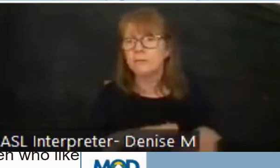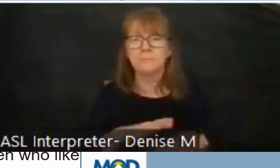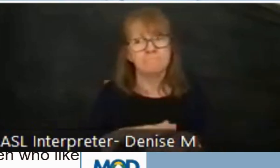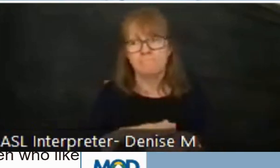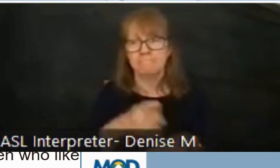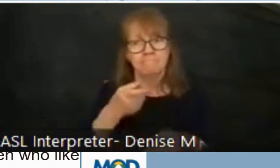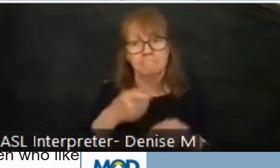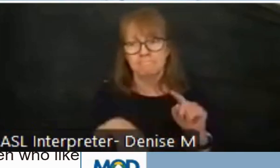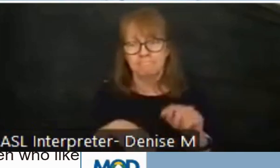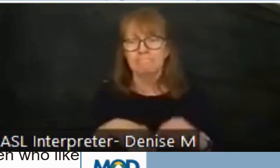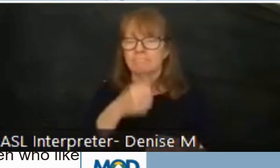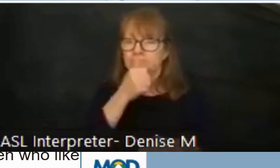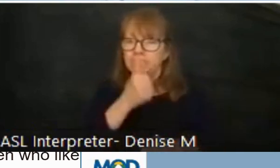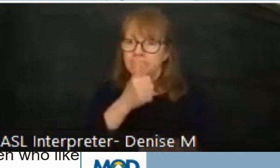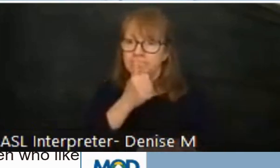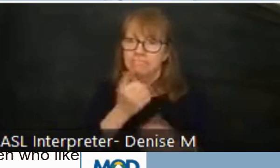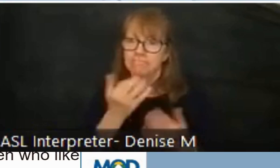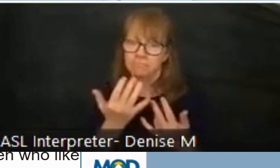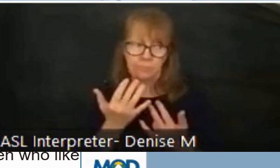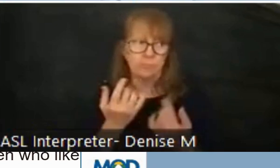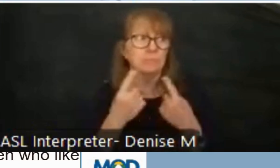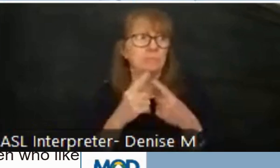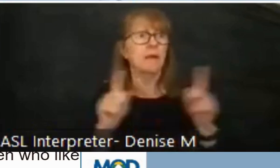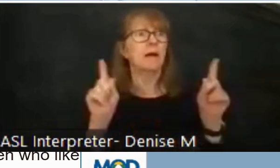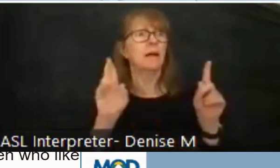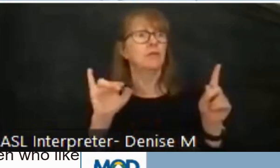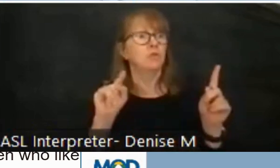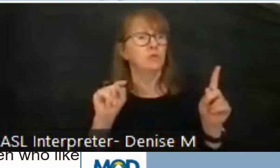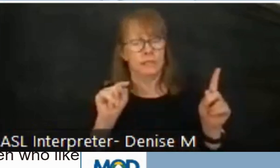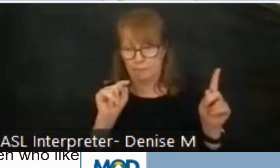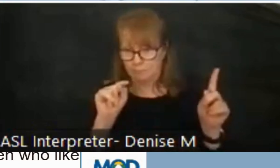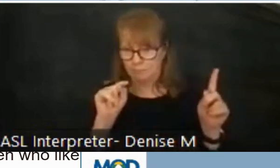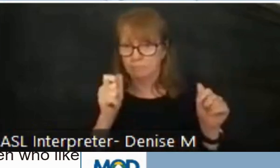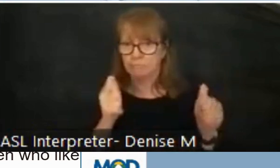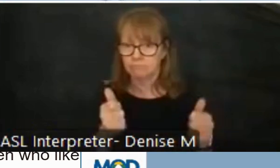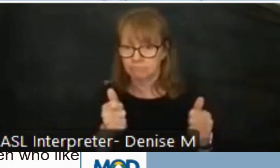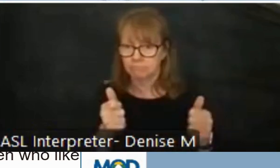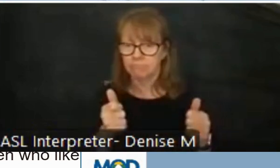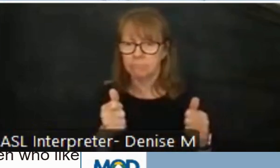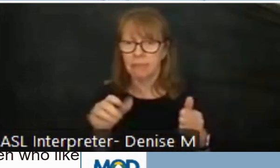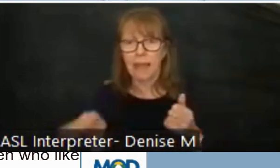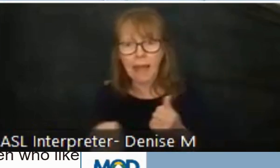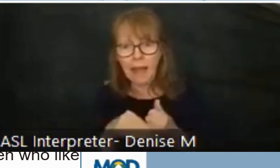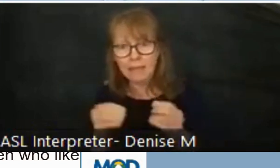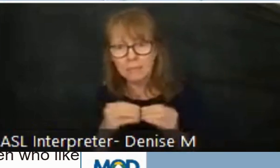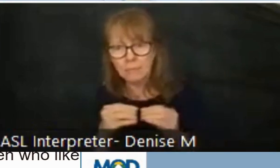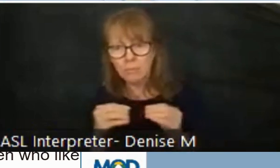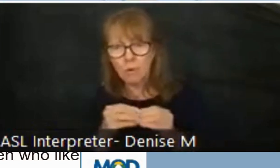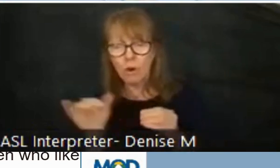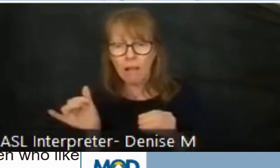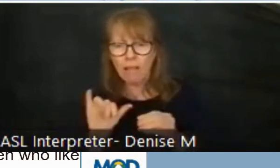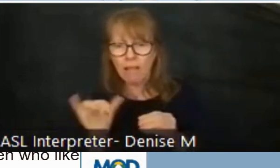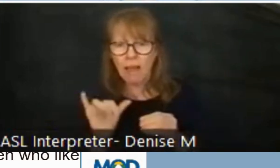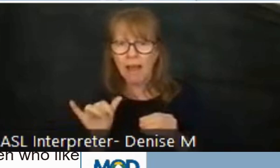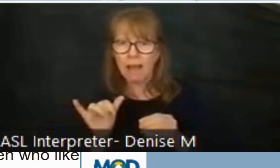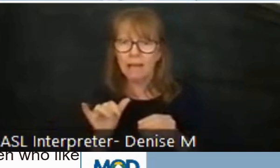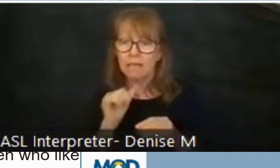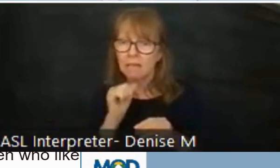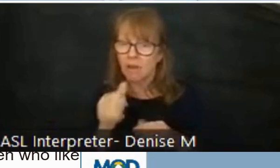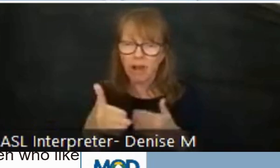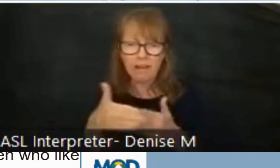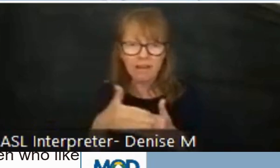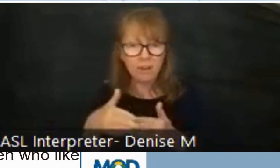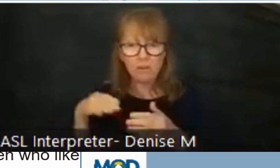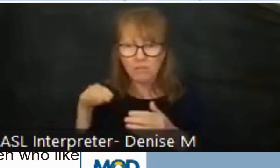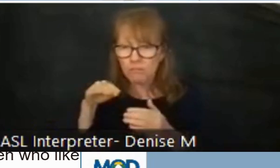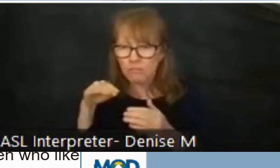suitable unit becomes free. If he adds further restrictions like not facing a road or not being near an